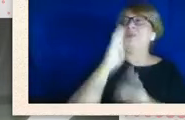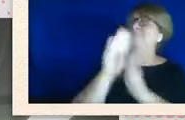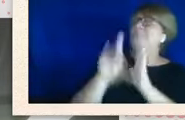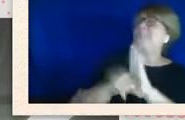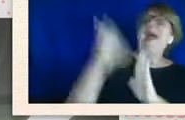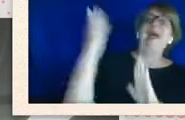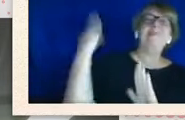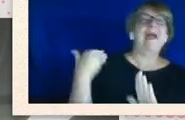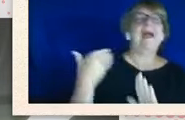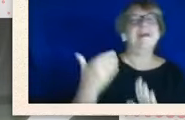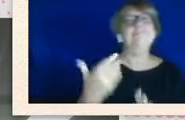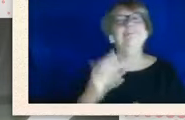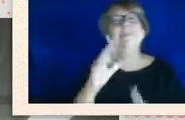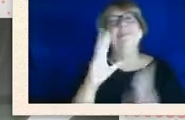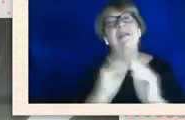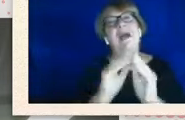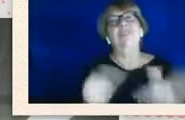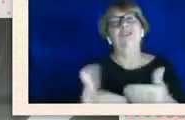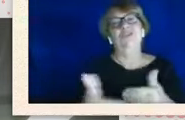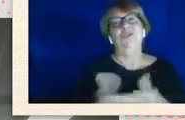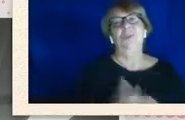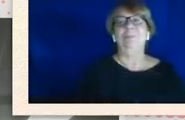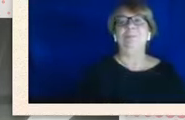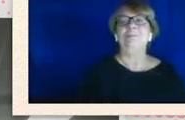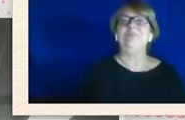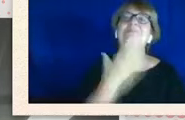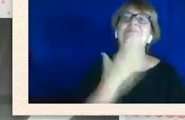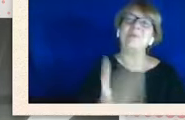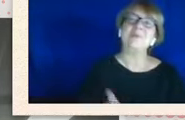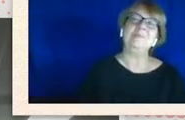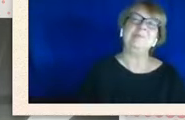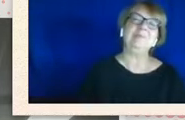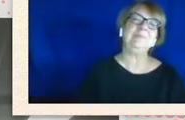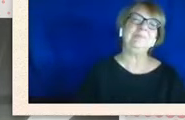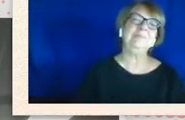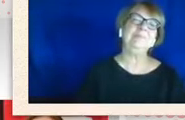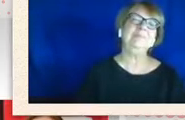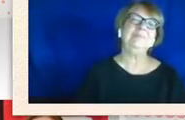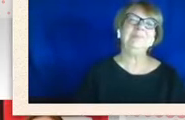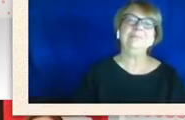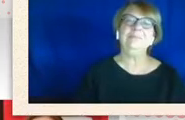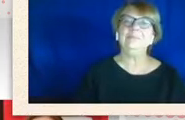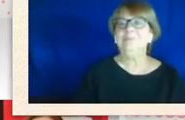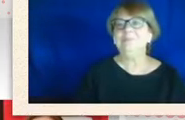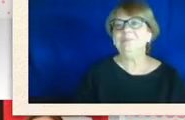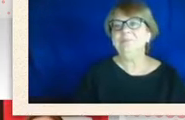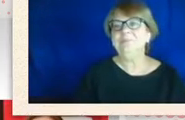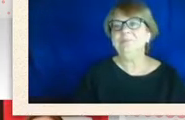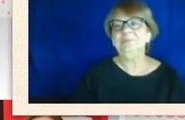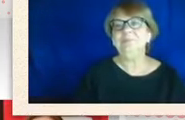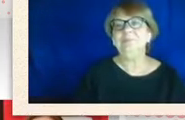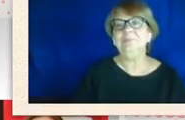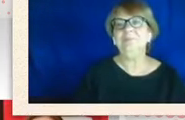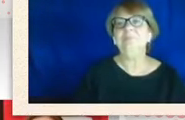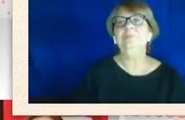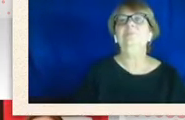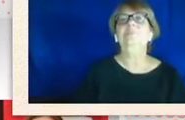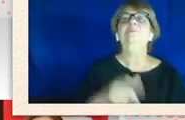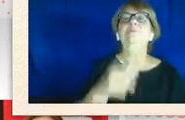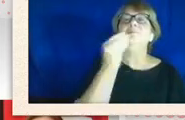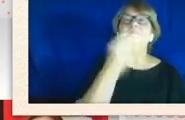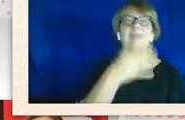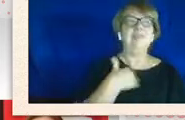room. Thank you. We're having some trouble forwarding the slides,